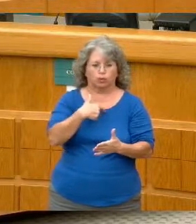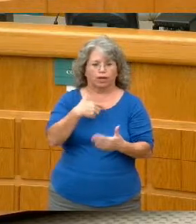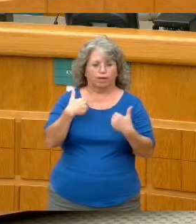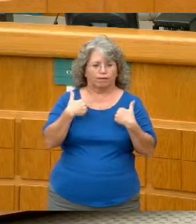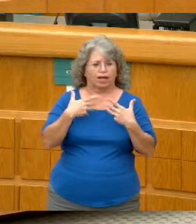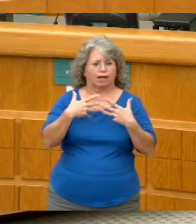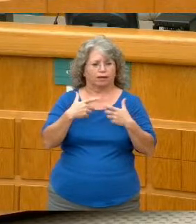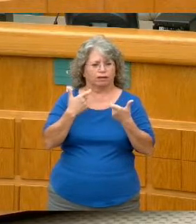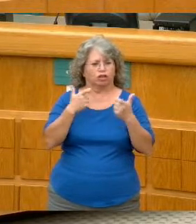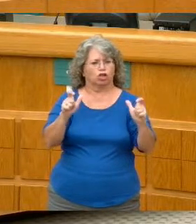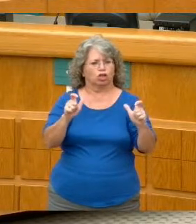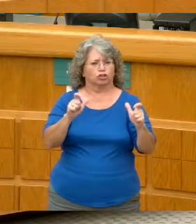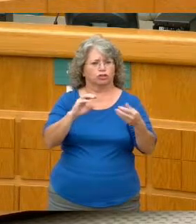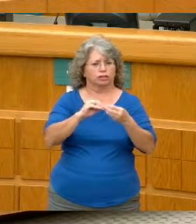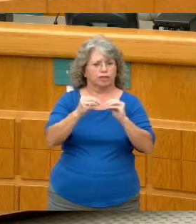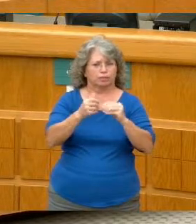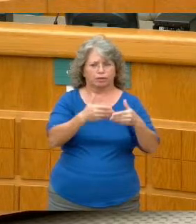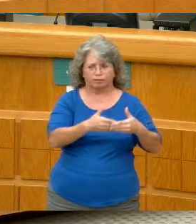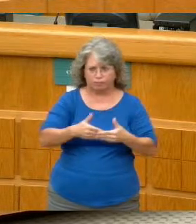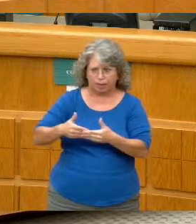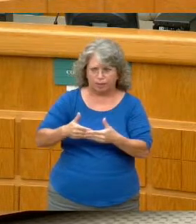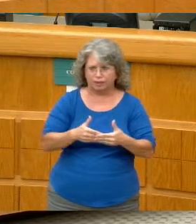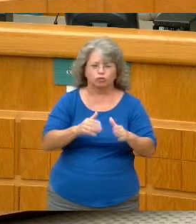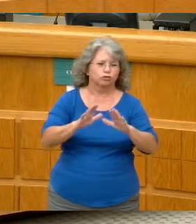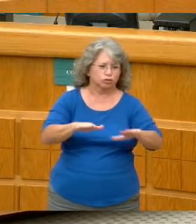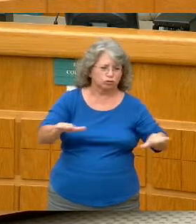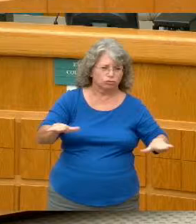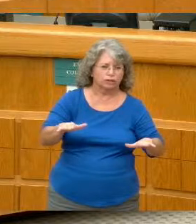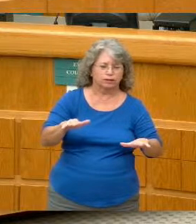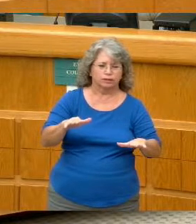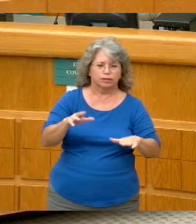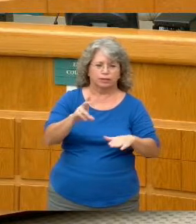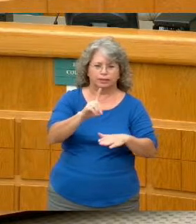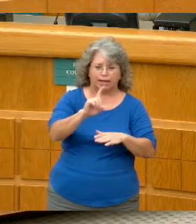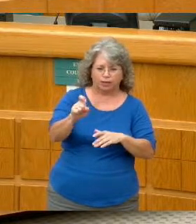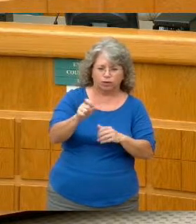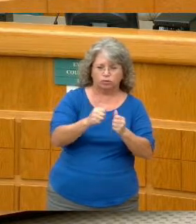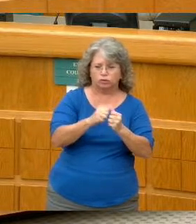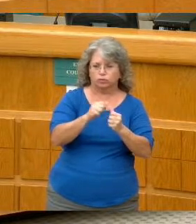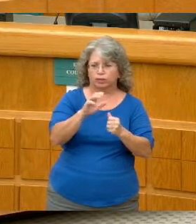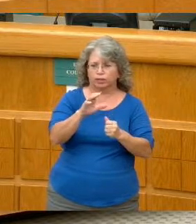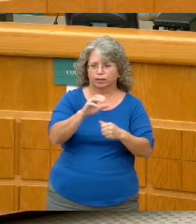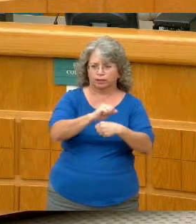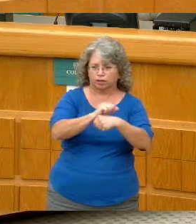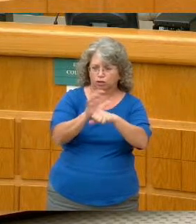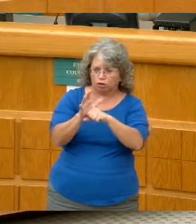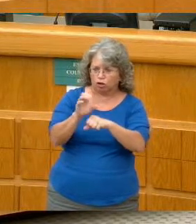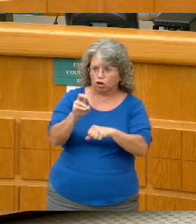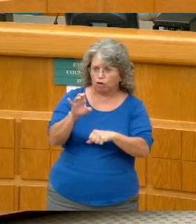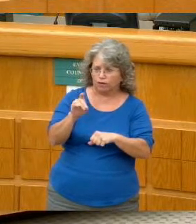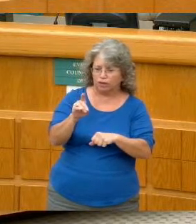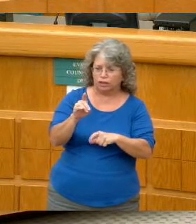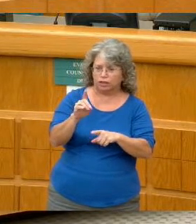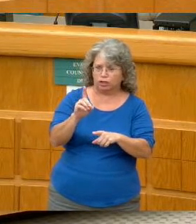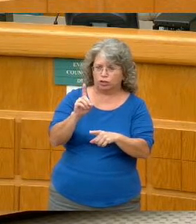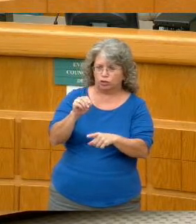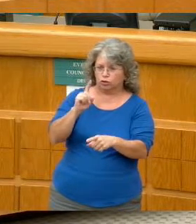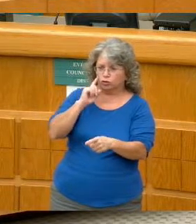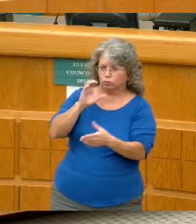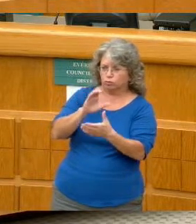young babies who are diagnosed with COVID-19, having these symptoms. Do you believe